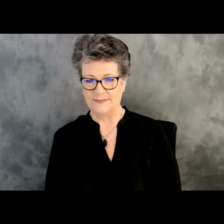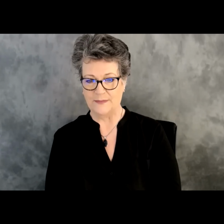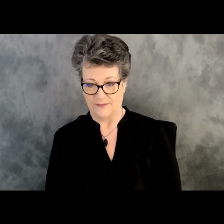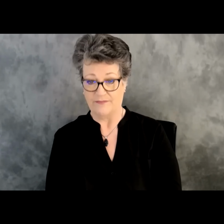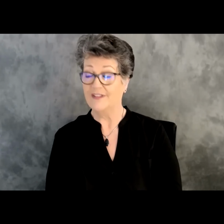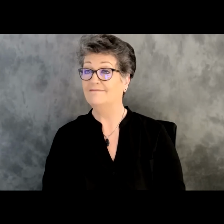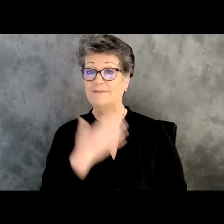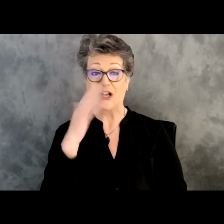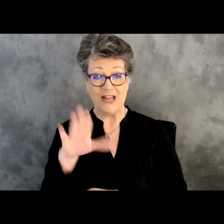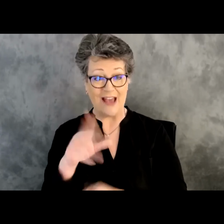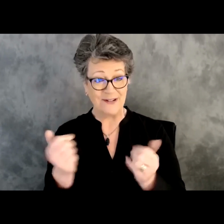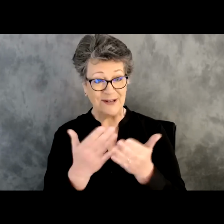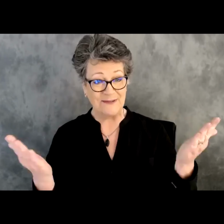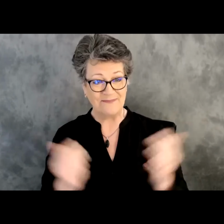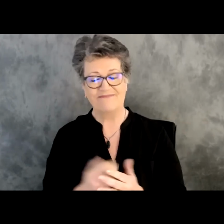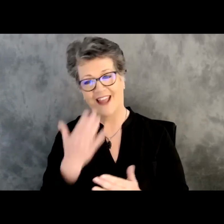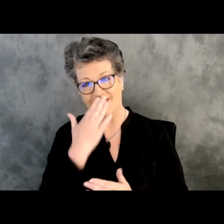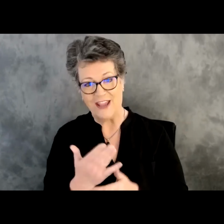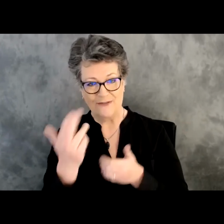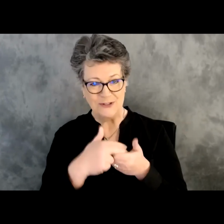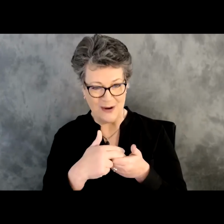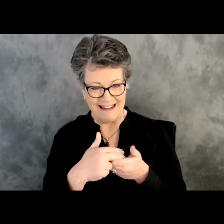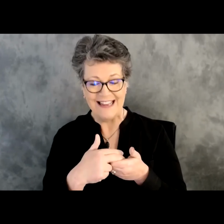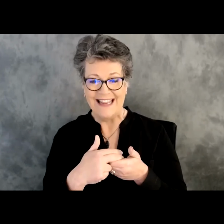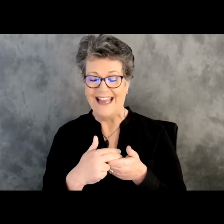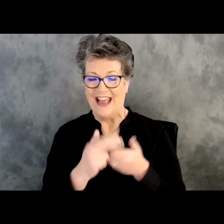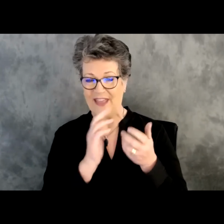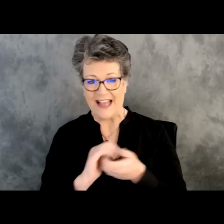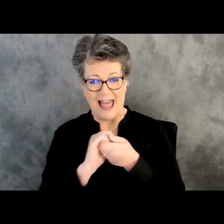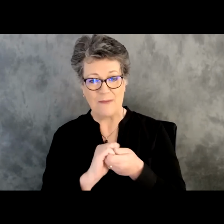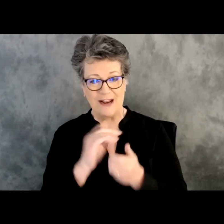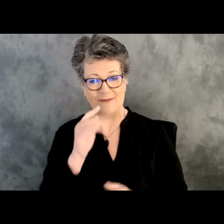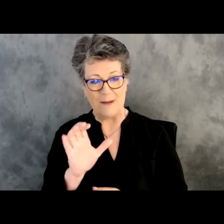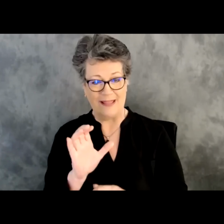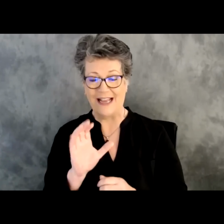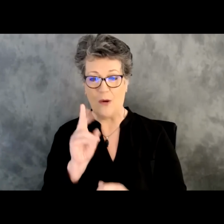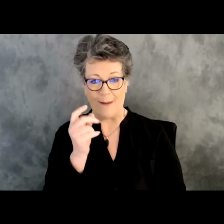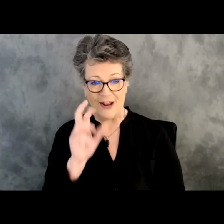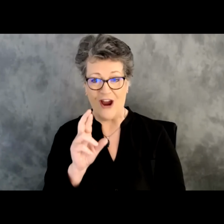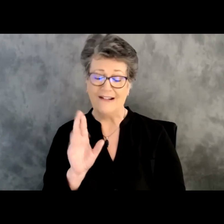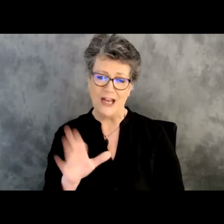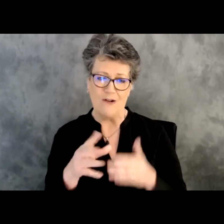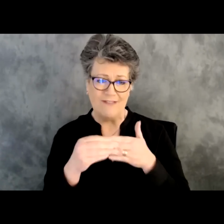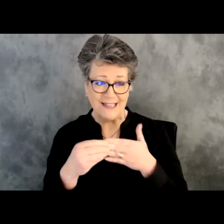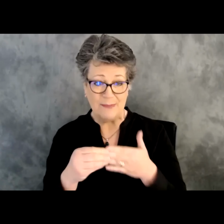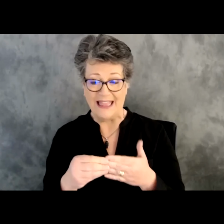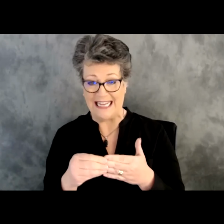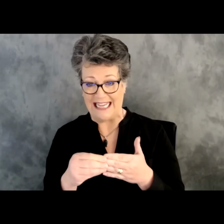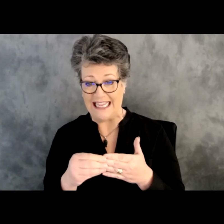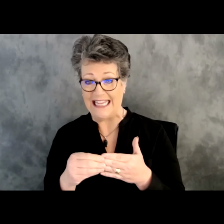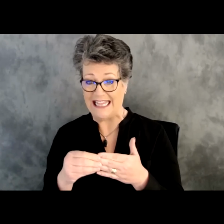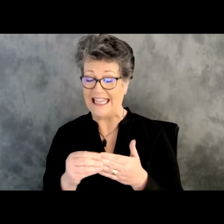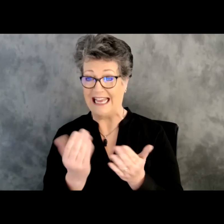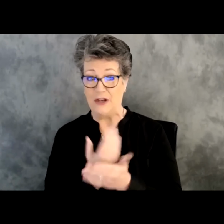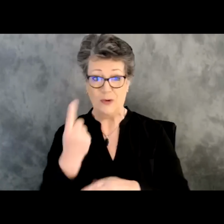So good afternoon, everybody. Thank you so much for joining the Collaborative's public webinar series and for your flexibility in accommodating a new date for